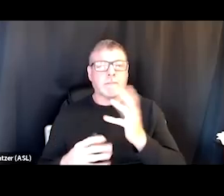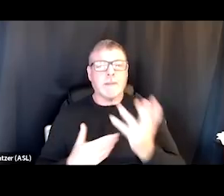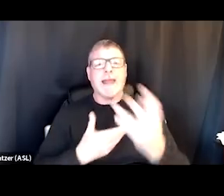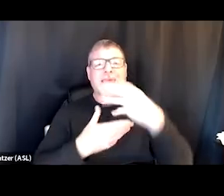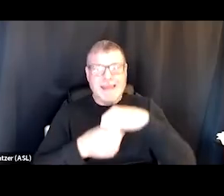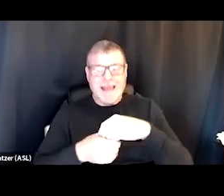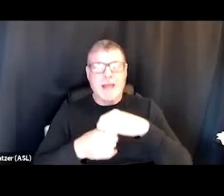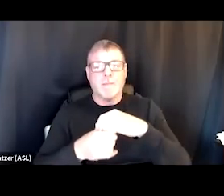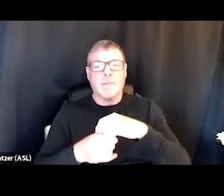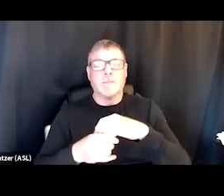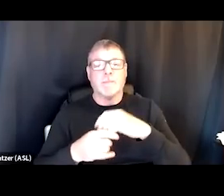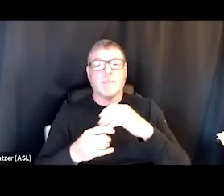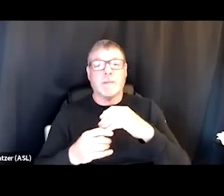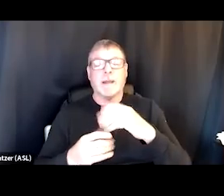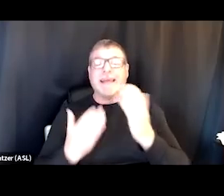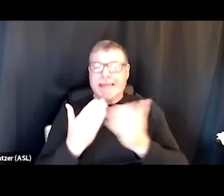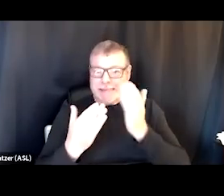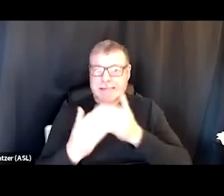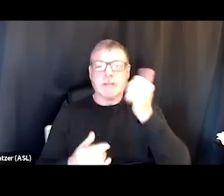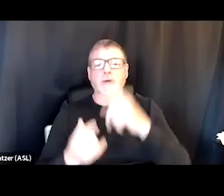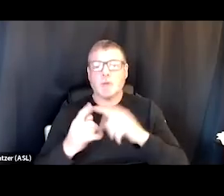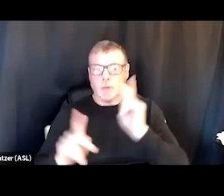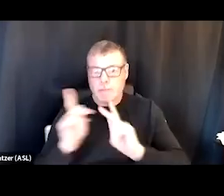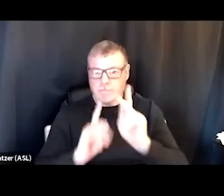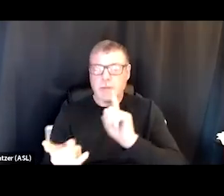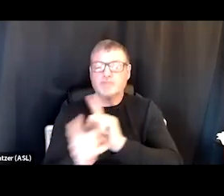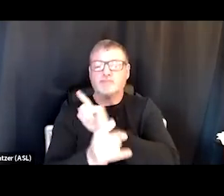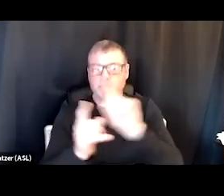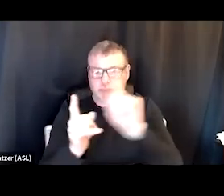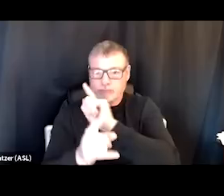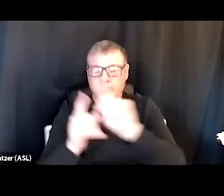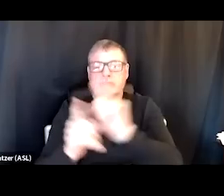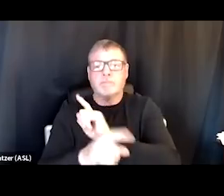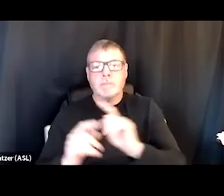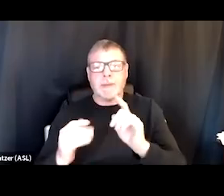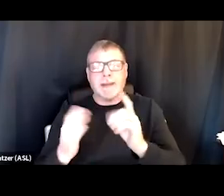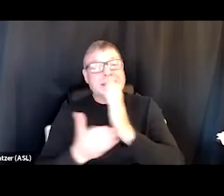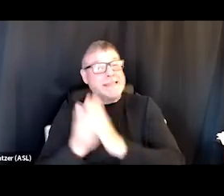engagement wise. It's kind of easy to engage with people on the street. Sometimes people don't think it is, but